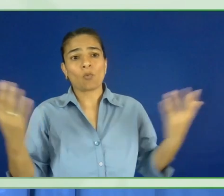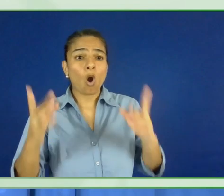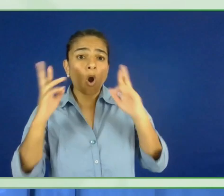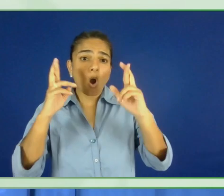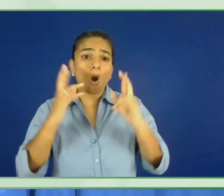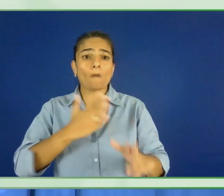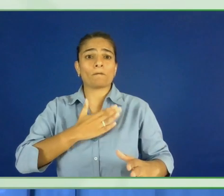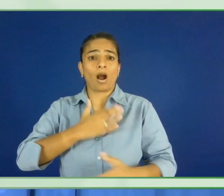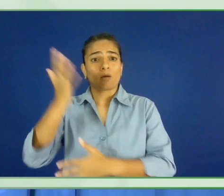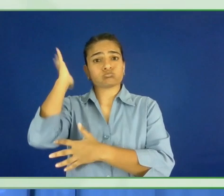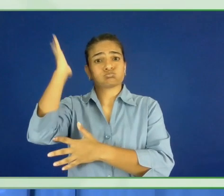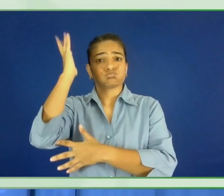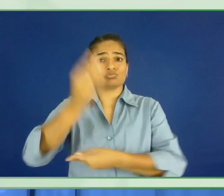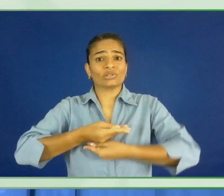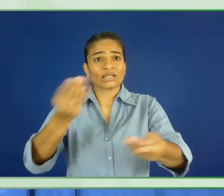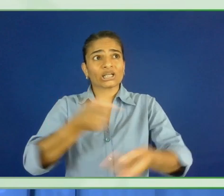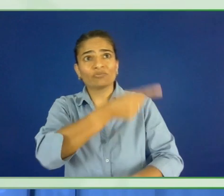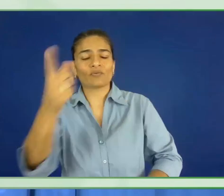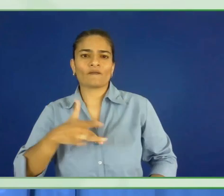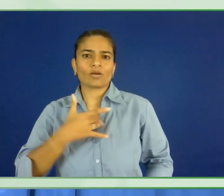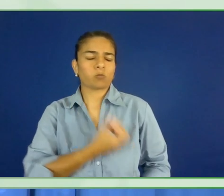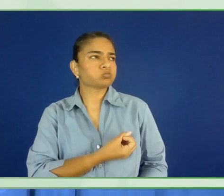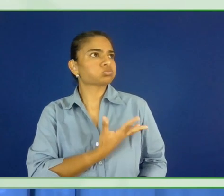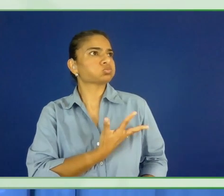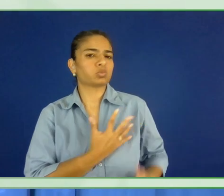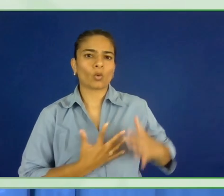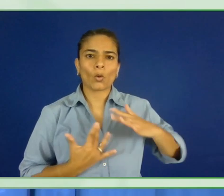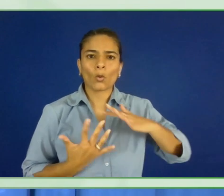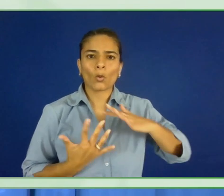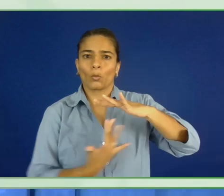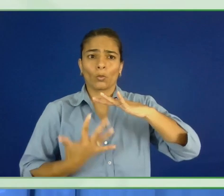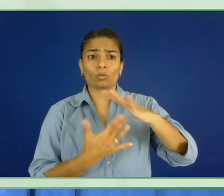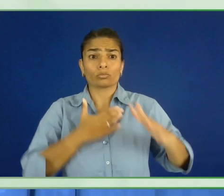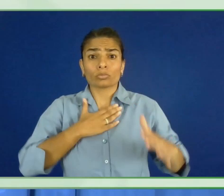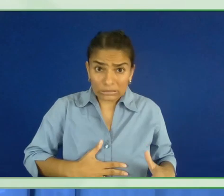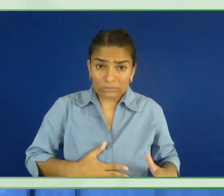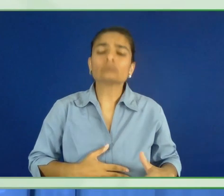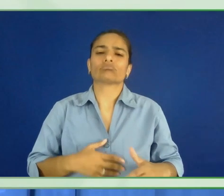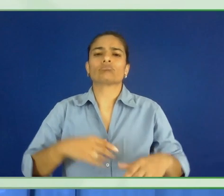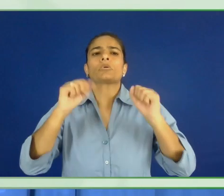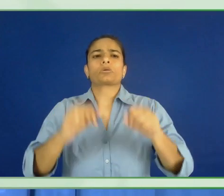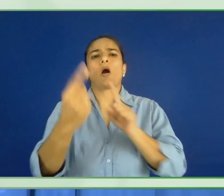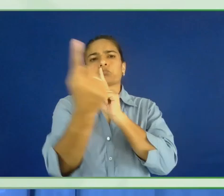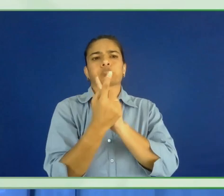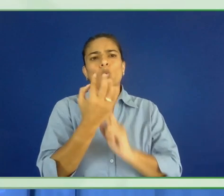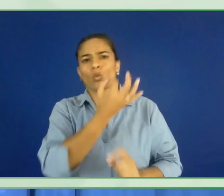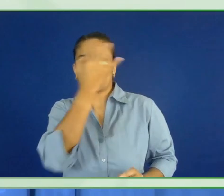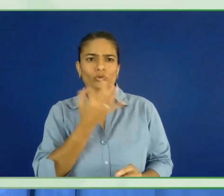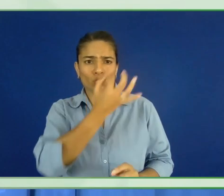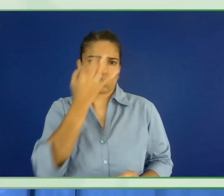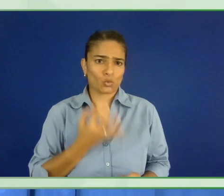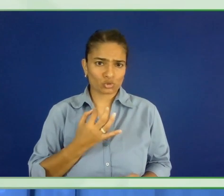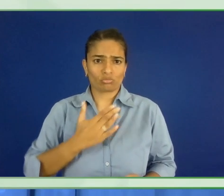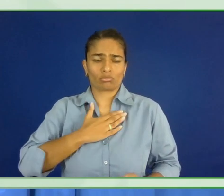for questions. You can see us with our amazing shirts, I remind you, and you can also join us through